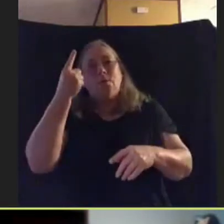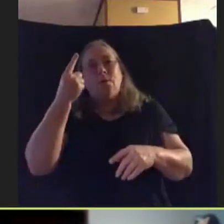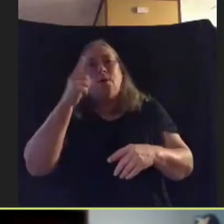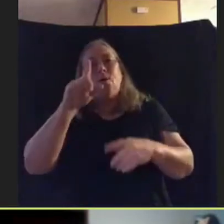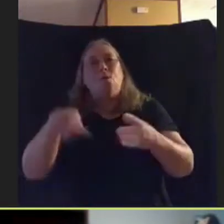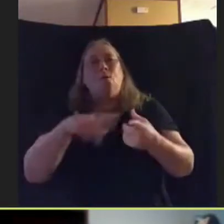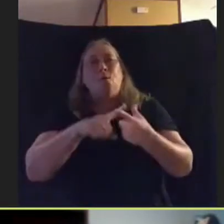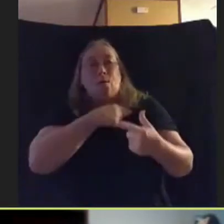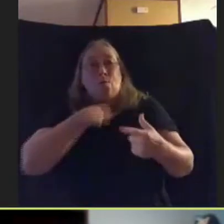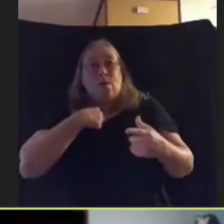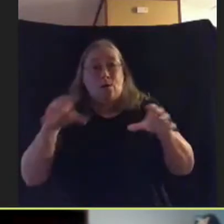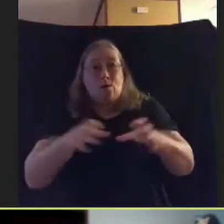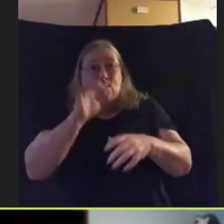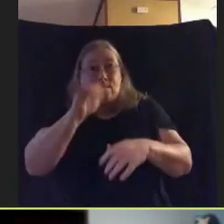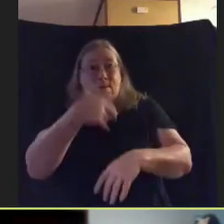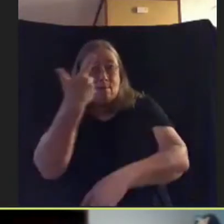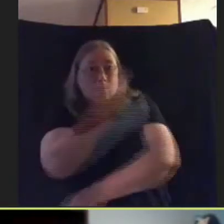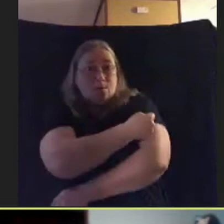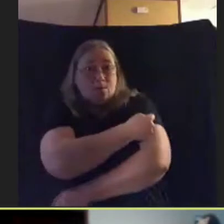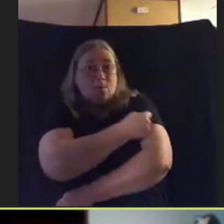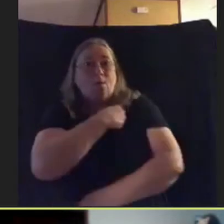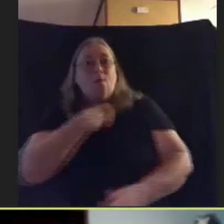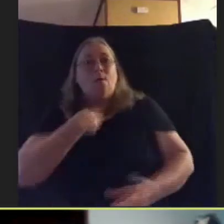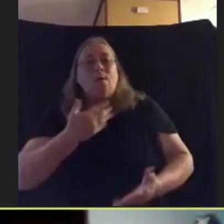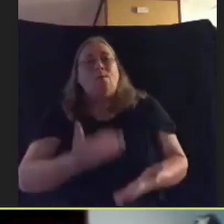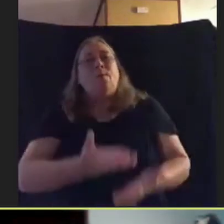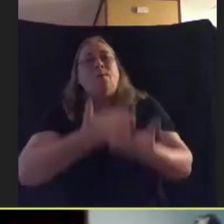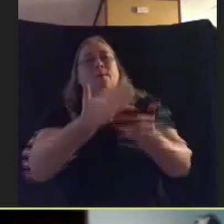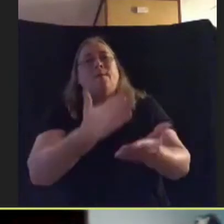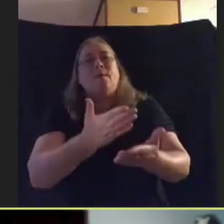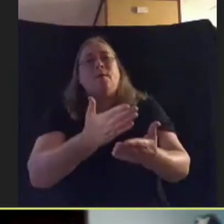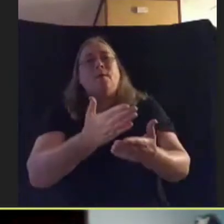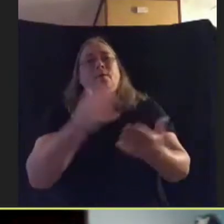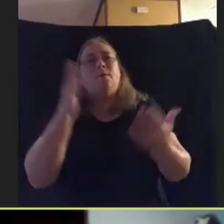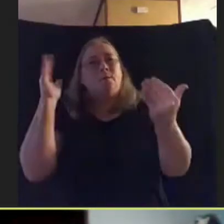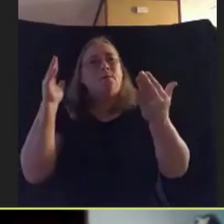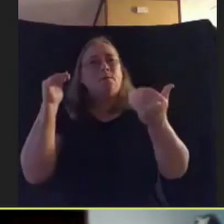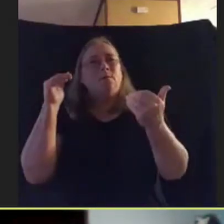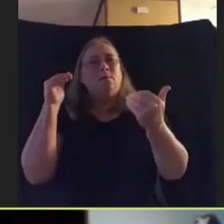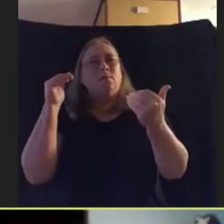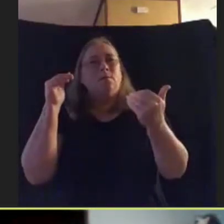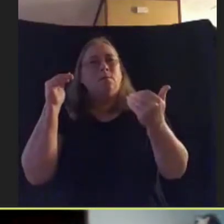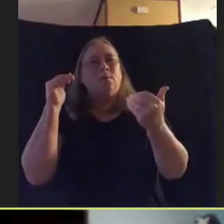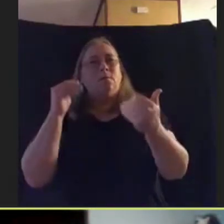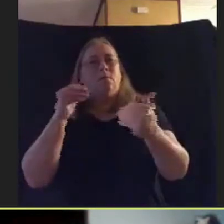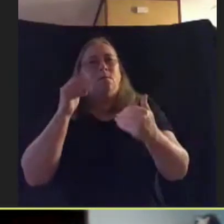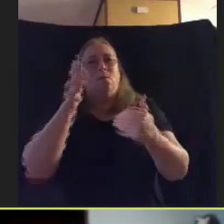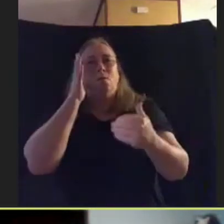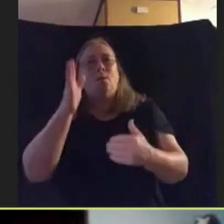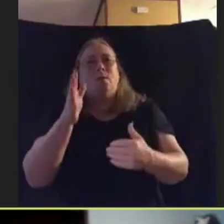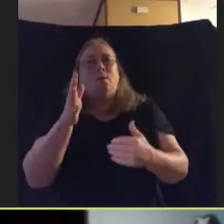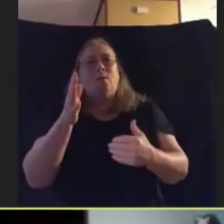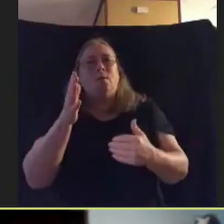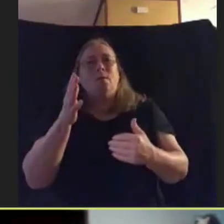that vaccine and we provide it to them, that the expectation is that they will be providing it to